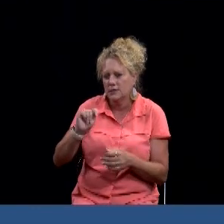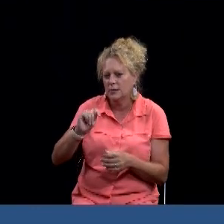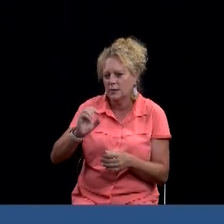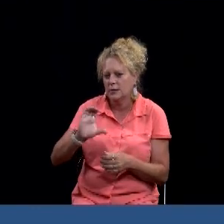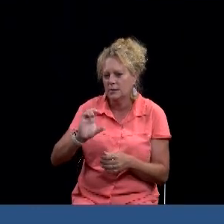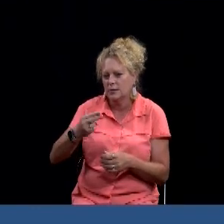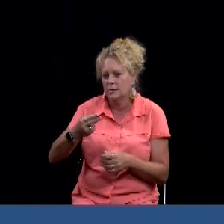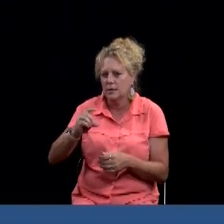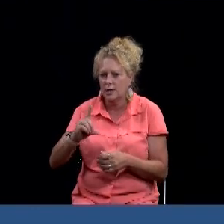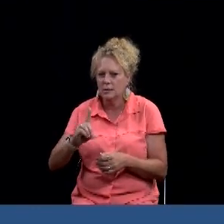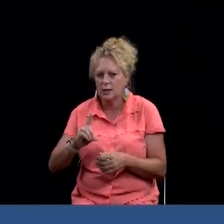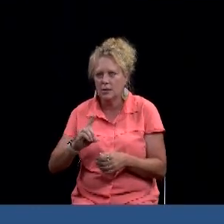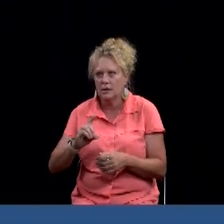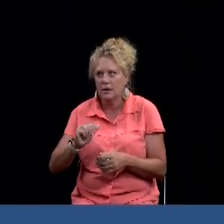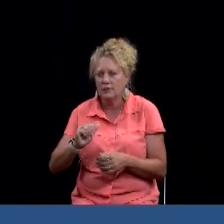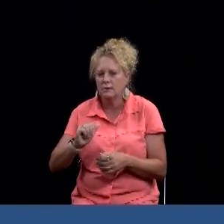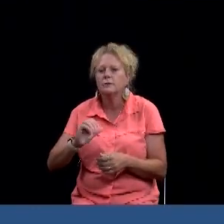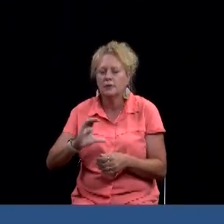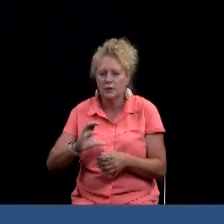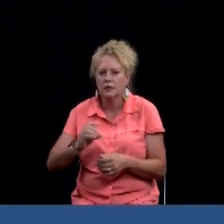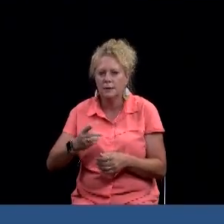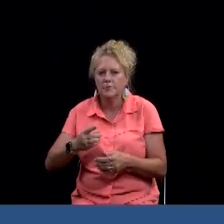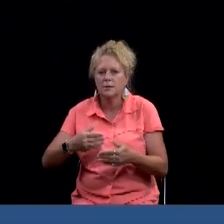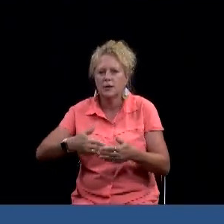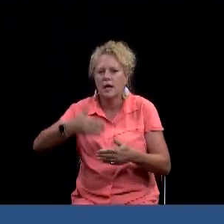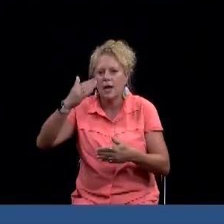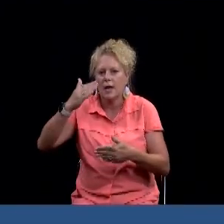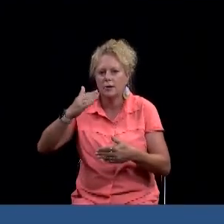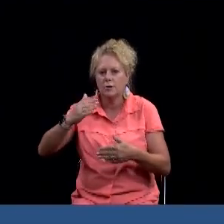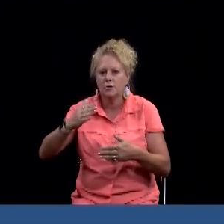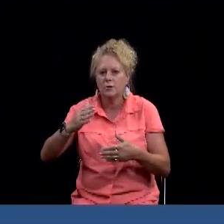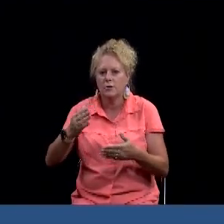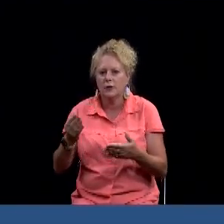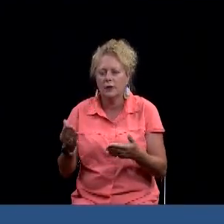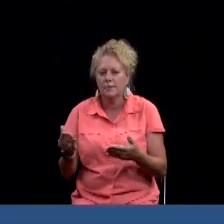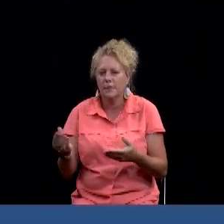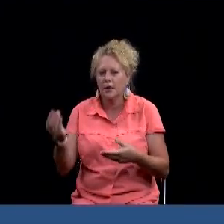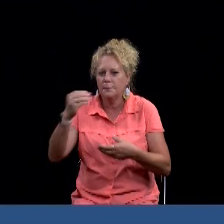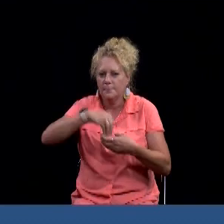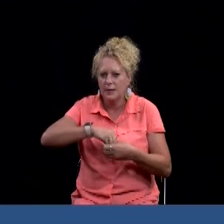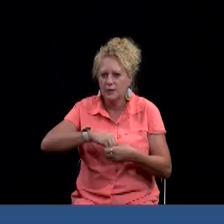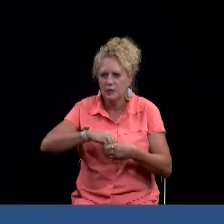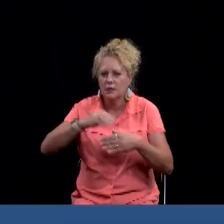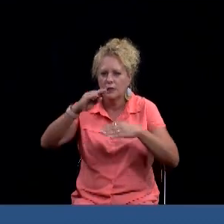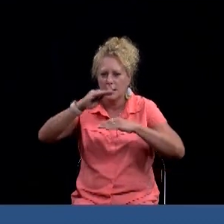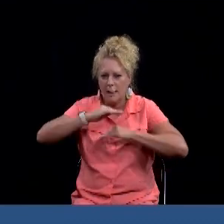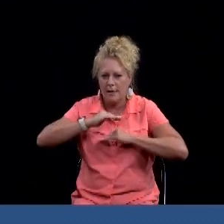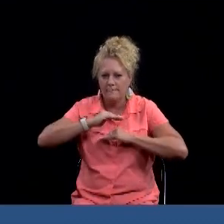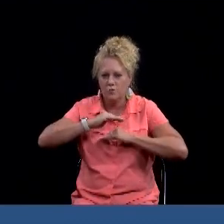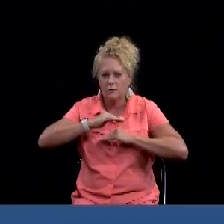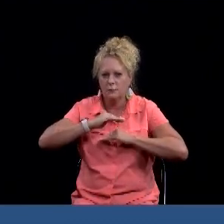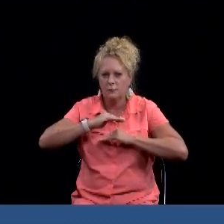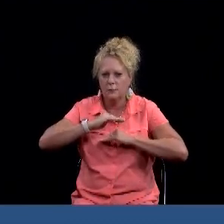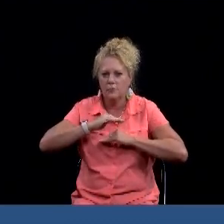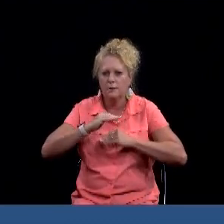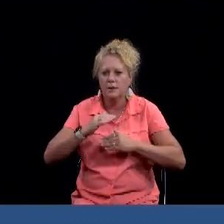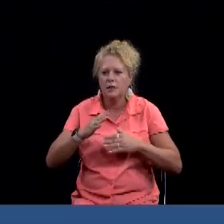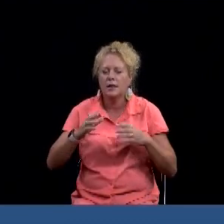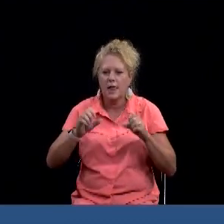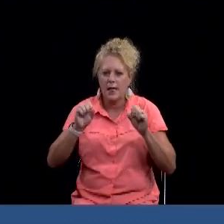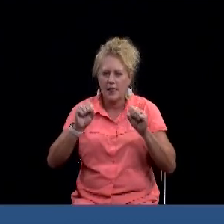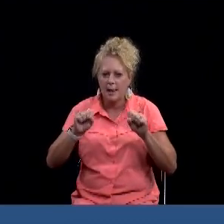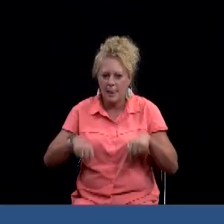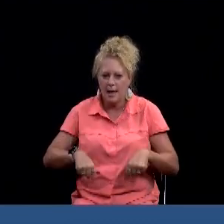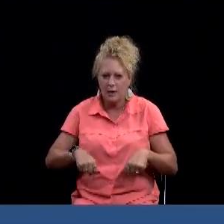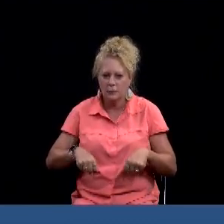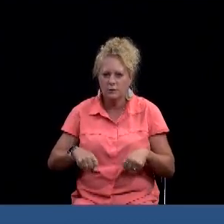admittance limit, income limit, than we have typically been allowed to use before. So Waco Housing Authority